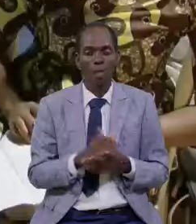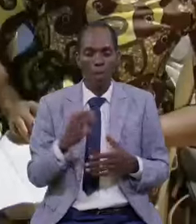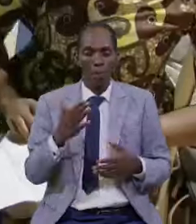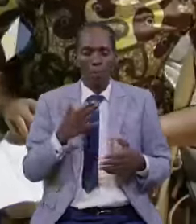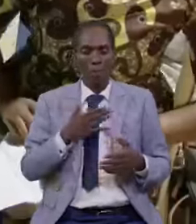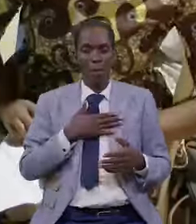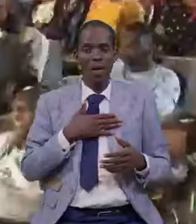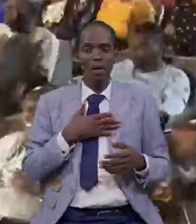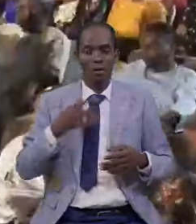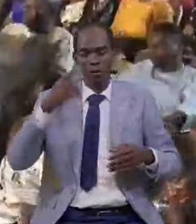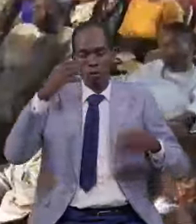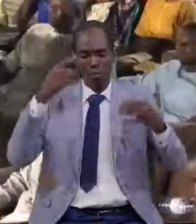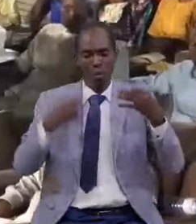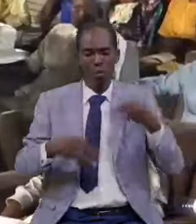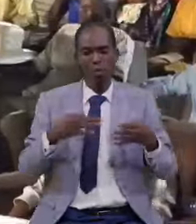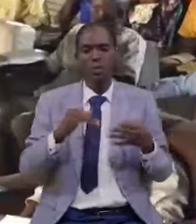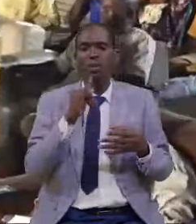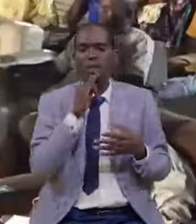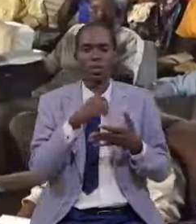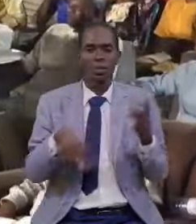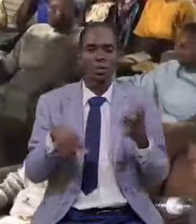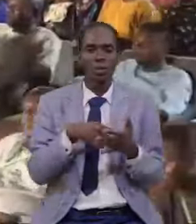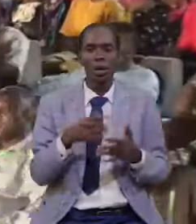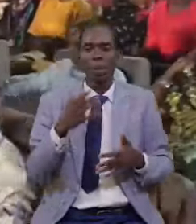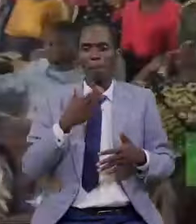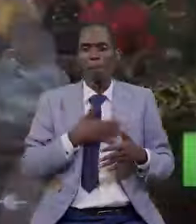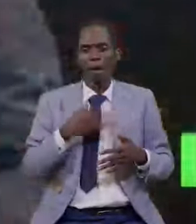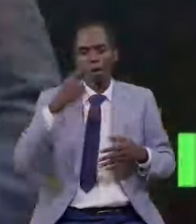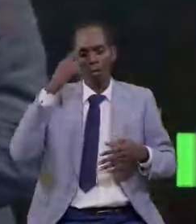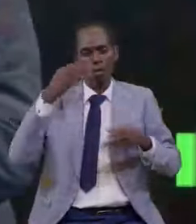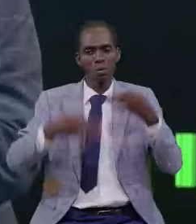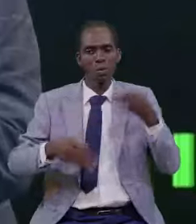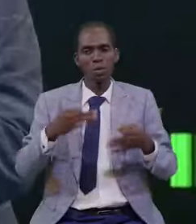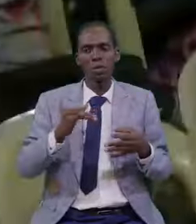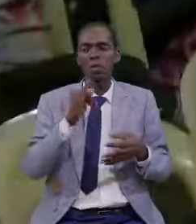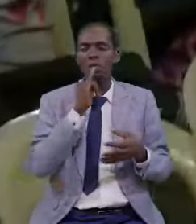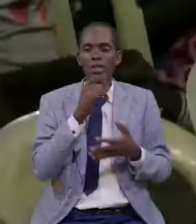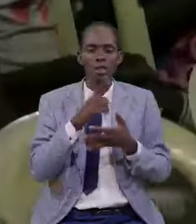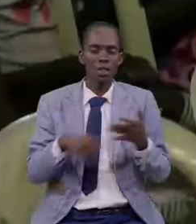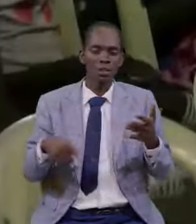canceled. I didn't hear you. My condemnation is canceled.